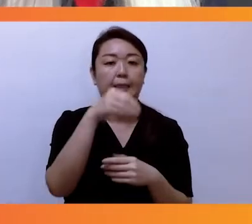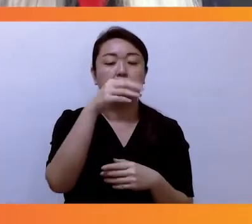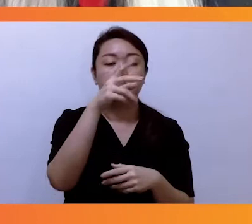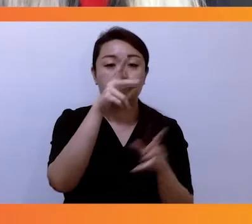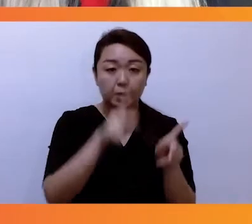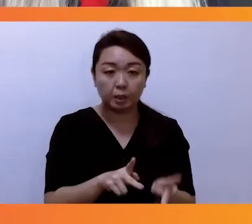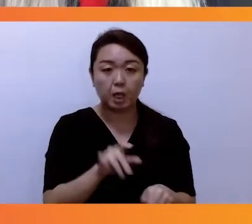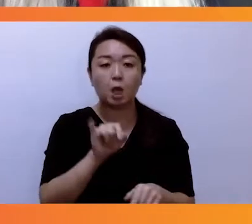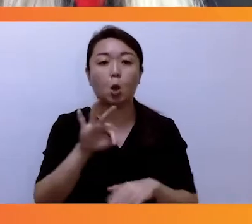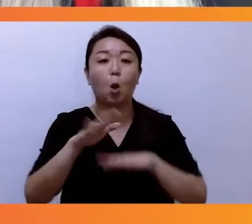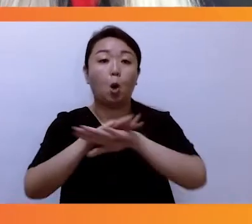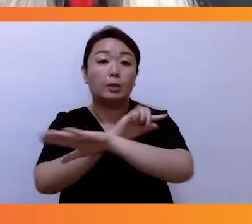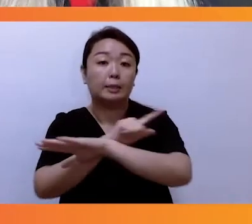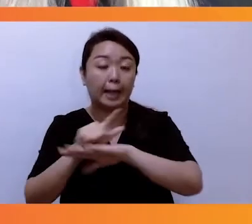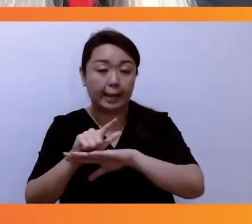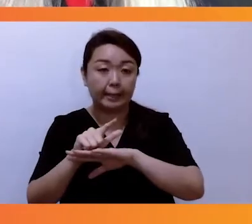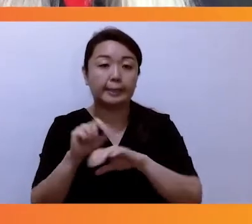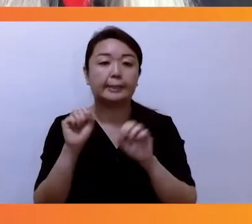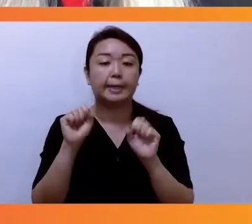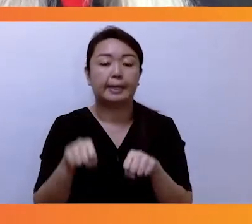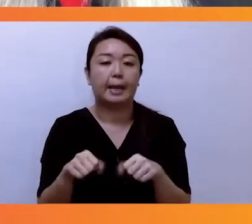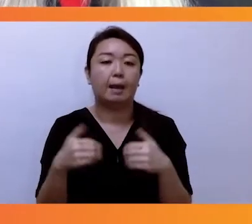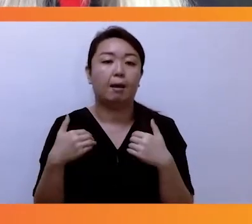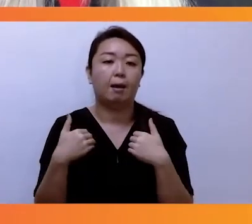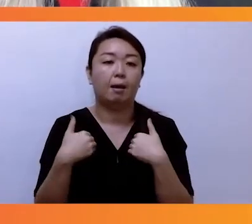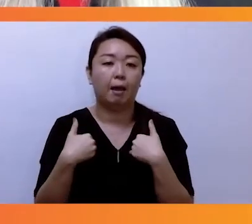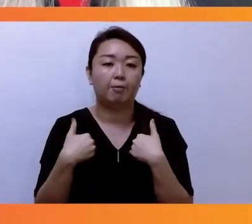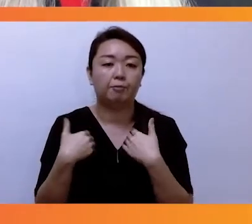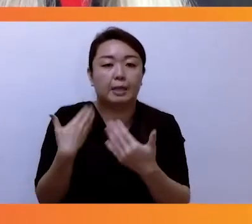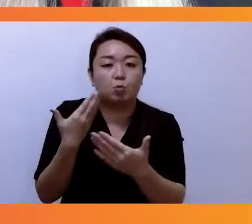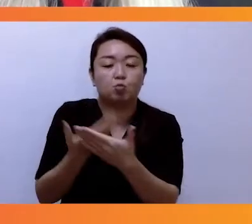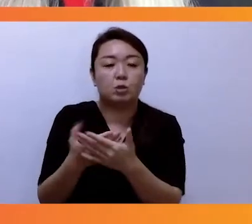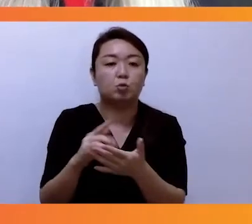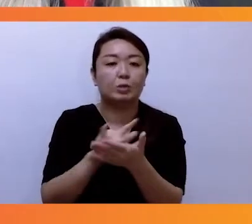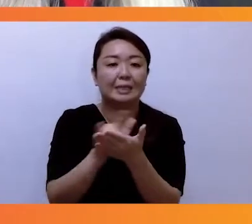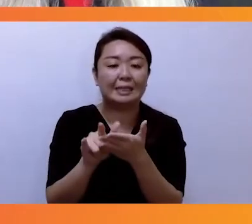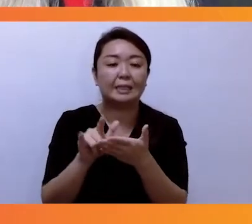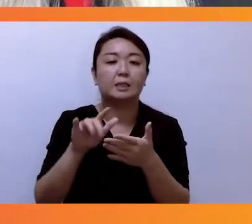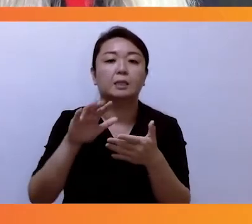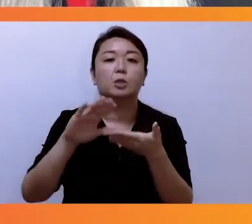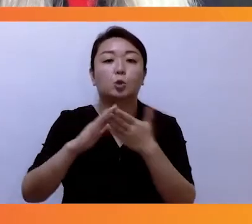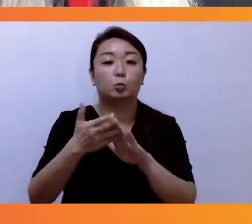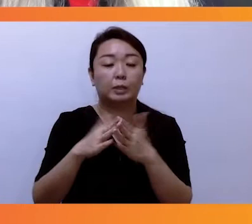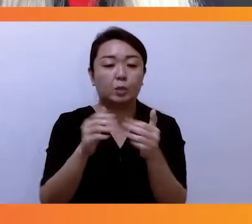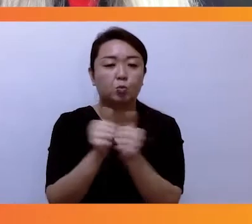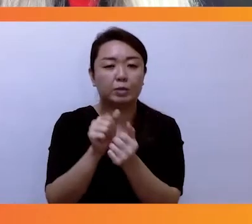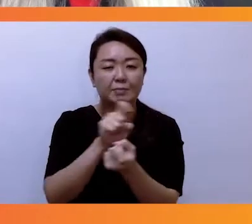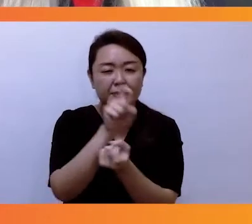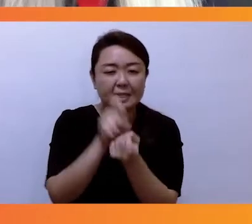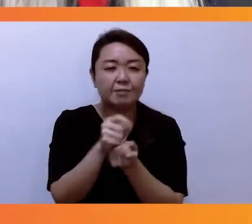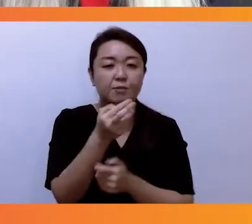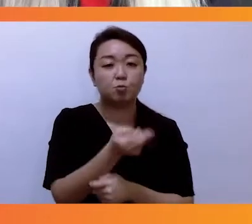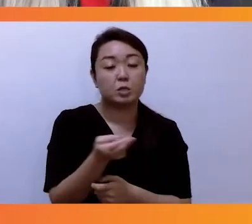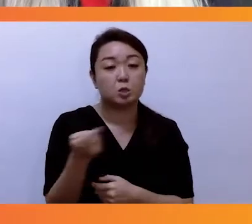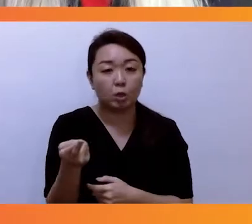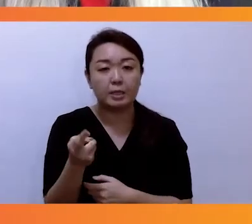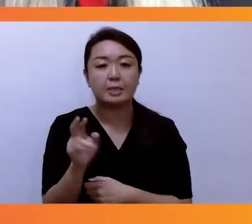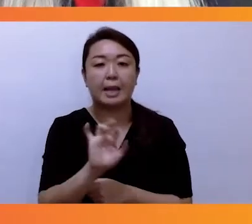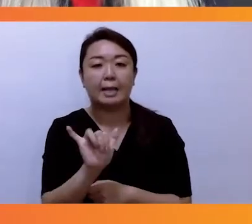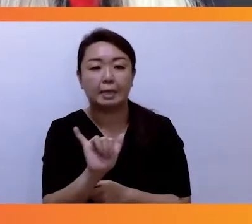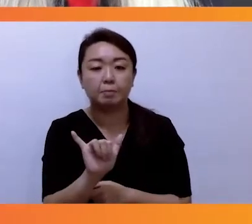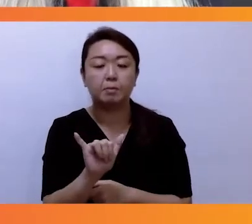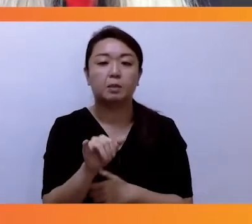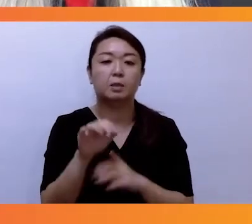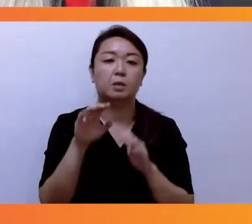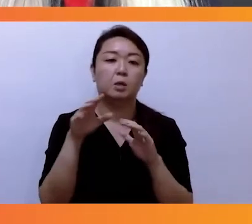in-person or virtual that hit some of those target populations with specific resources